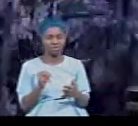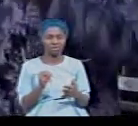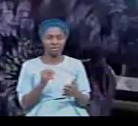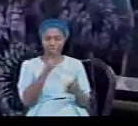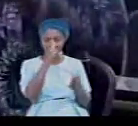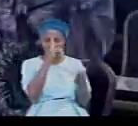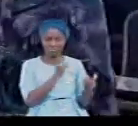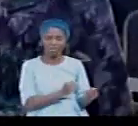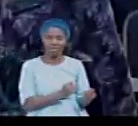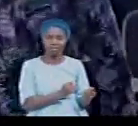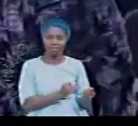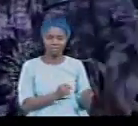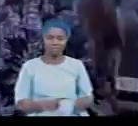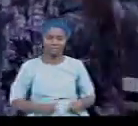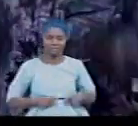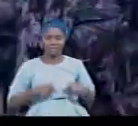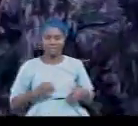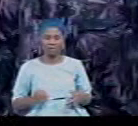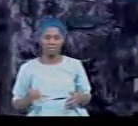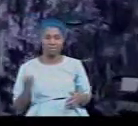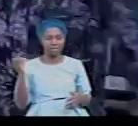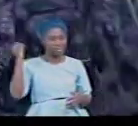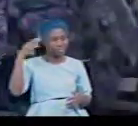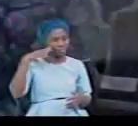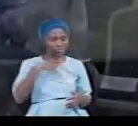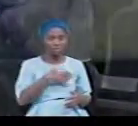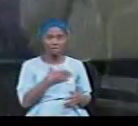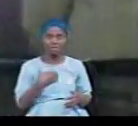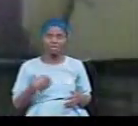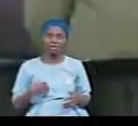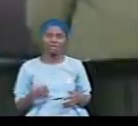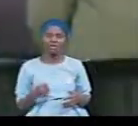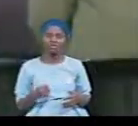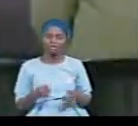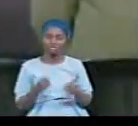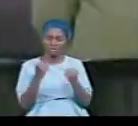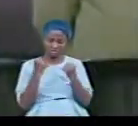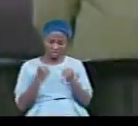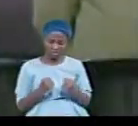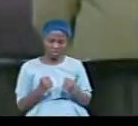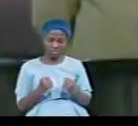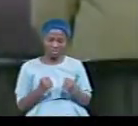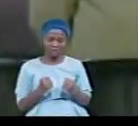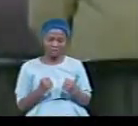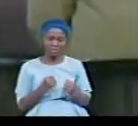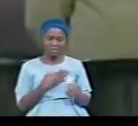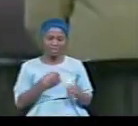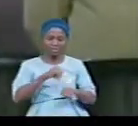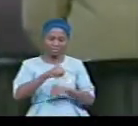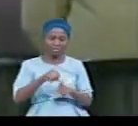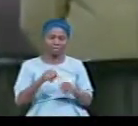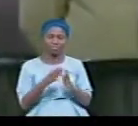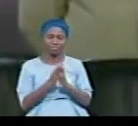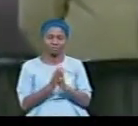enabling grace, and the power and the anointing.